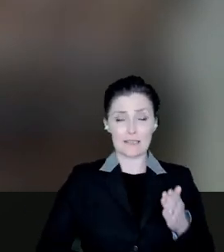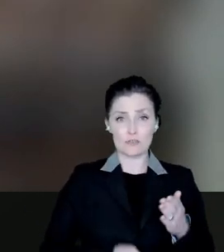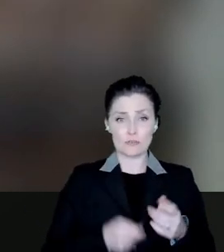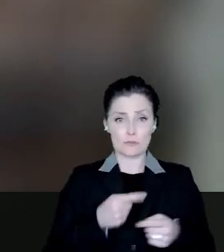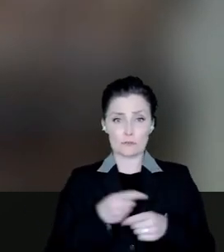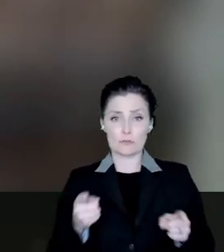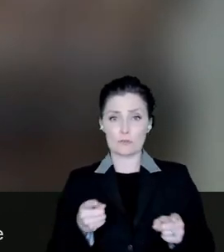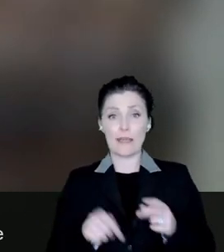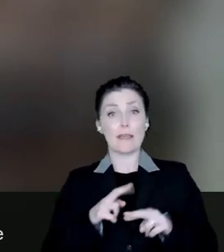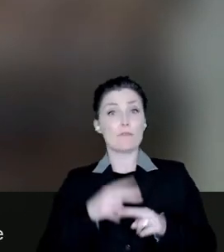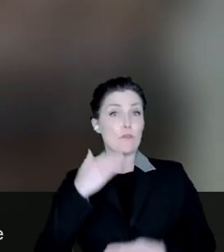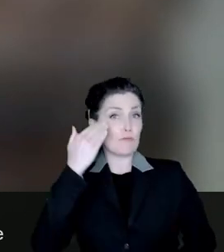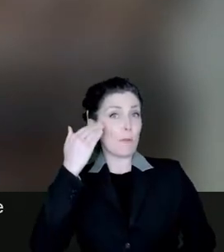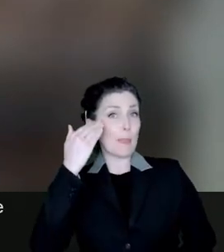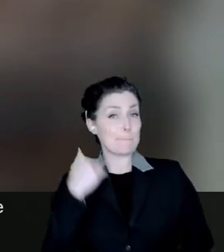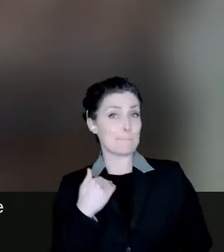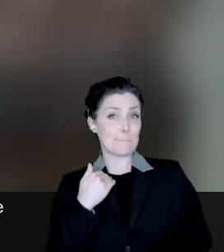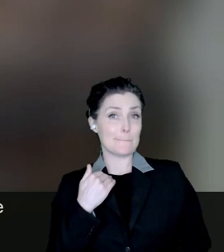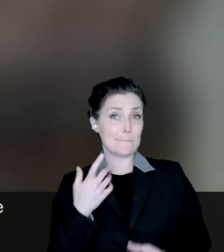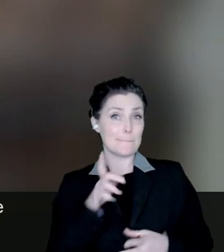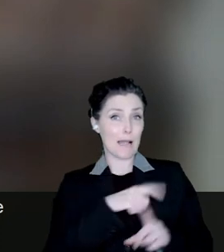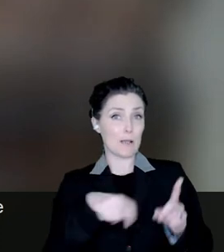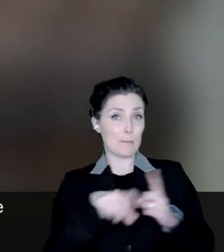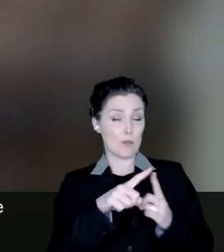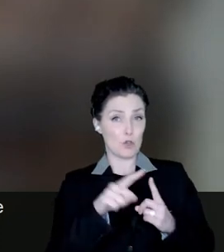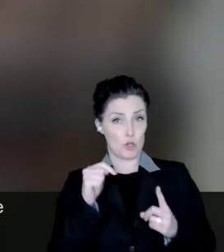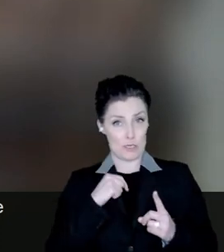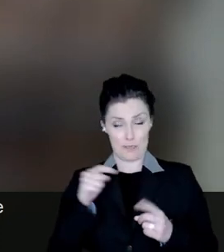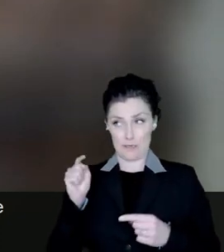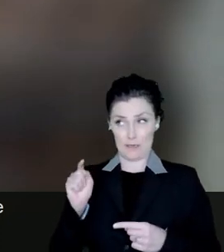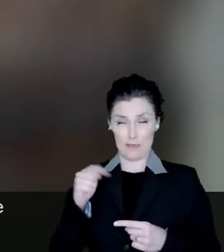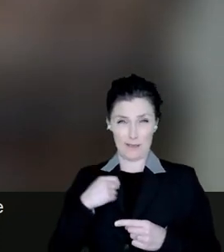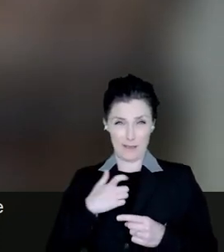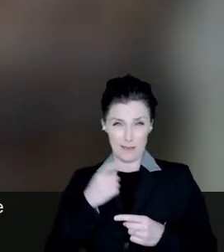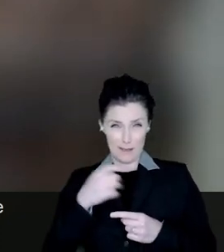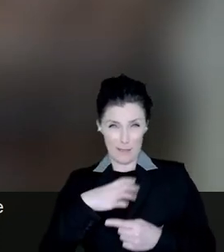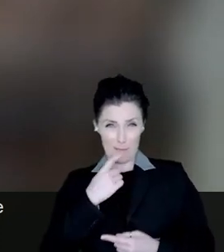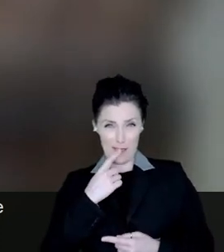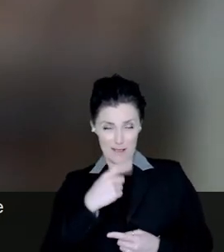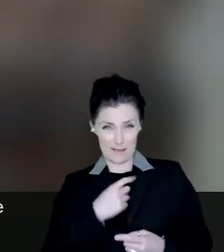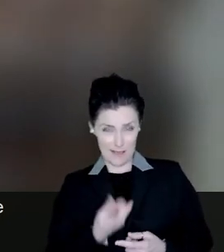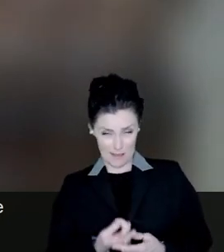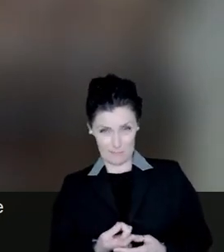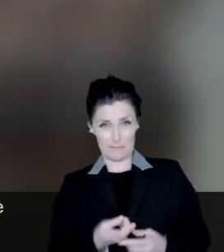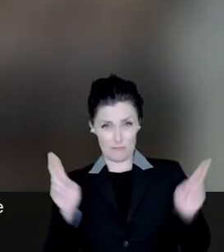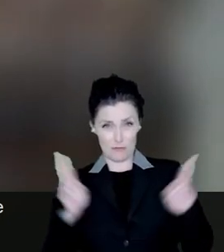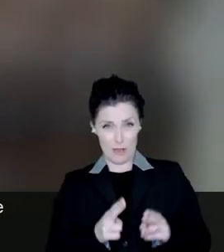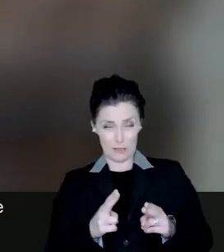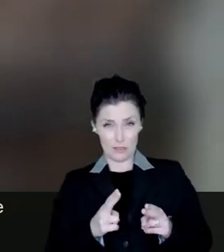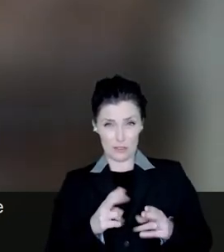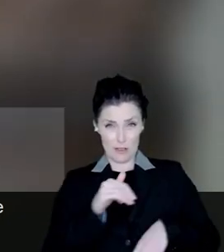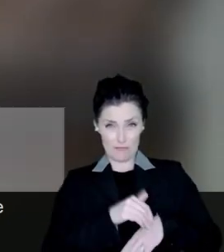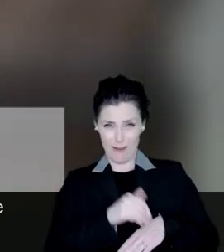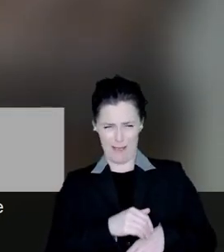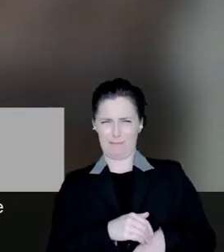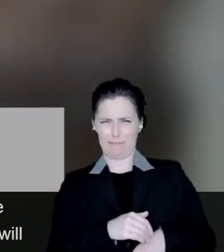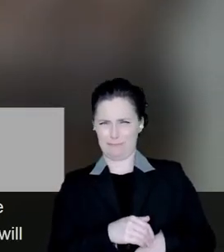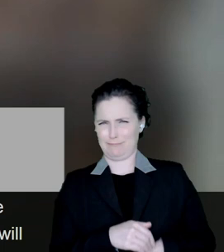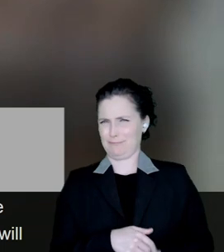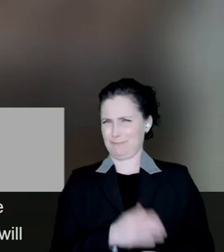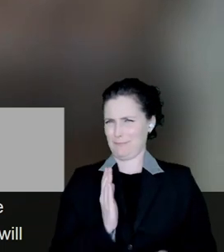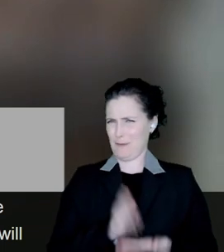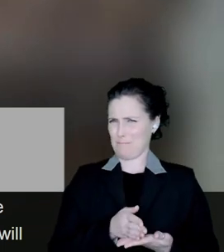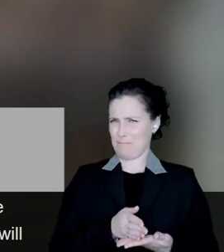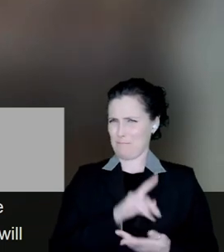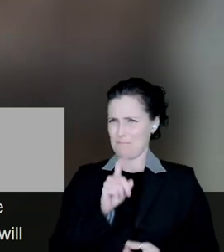Black community, the figures that the Mayor just quoted about a reduction in crime, you will not recognise. We're 13% of London's population,